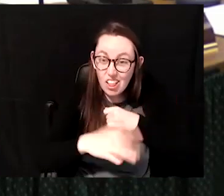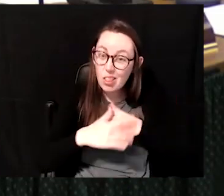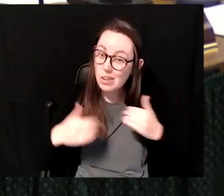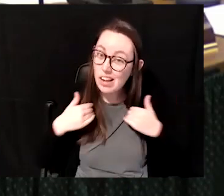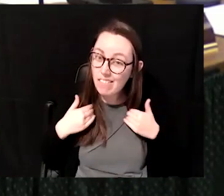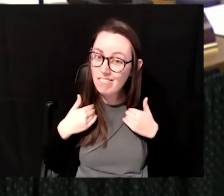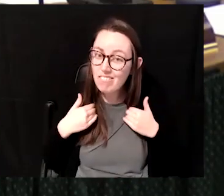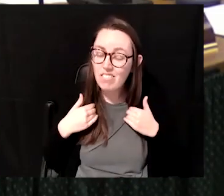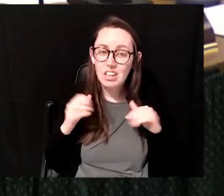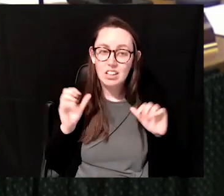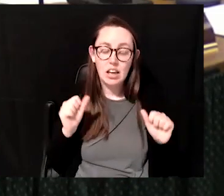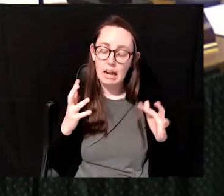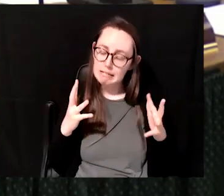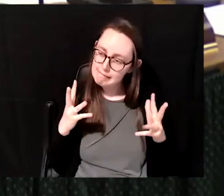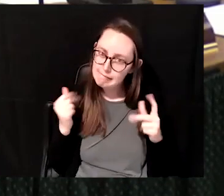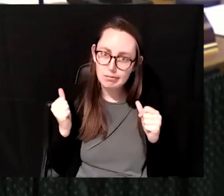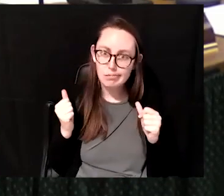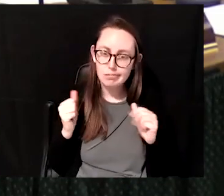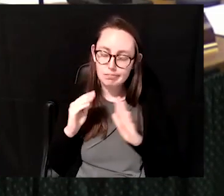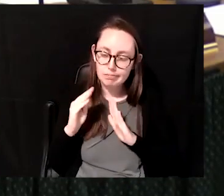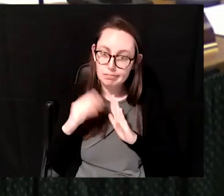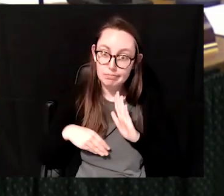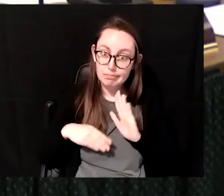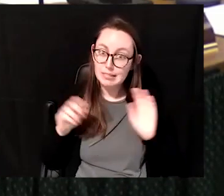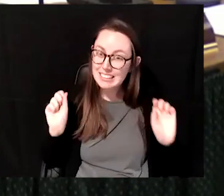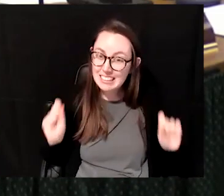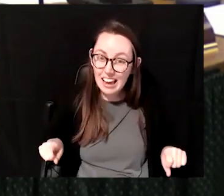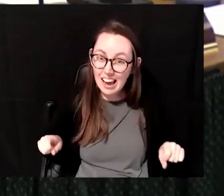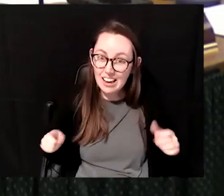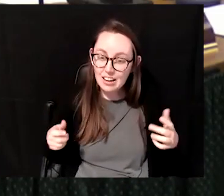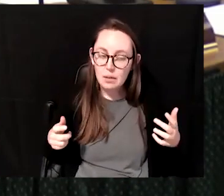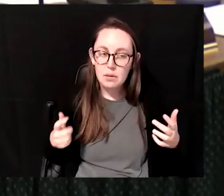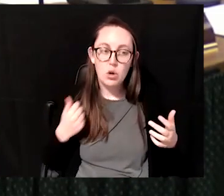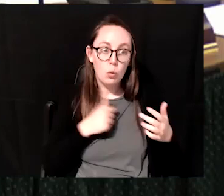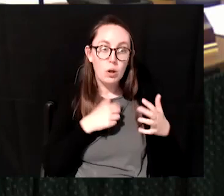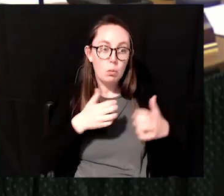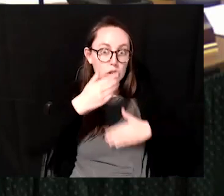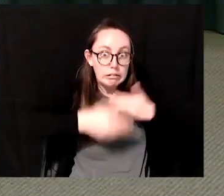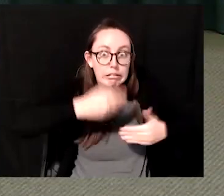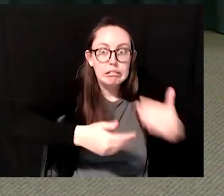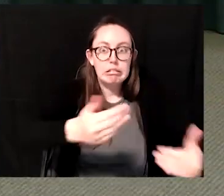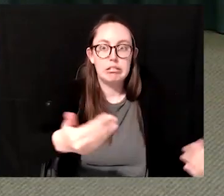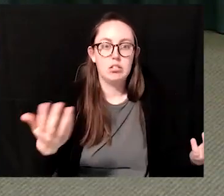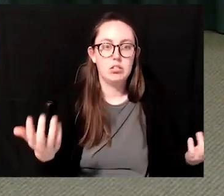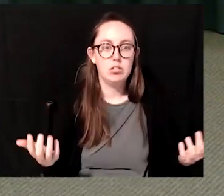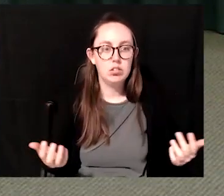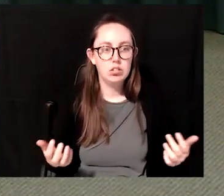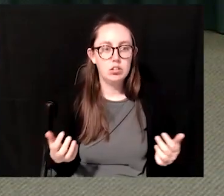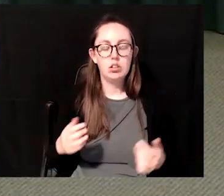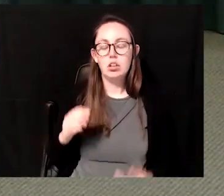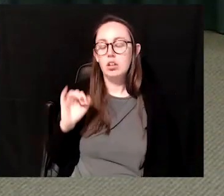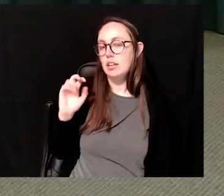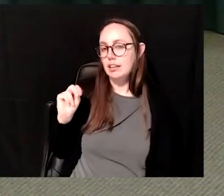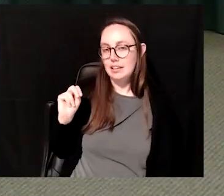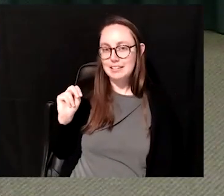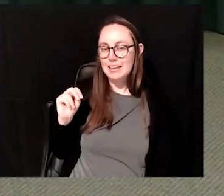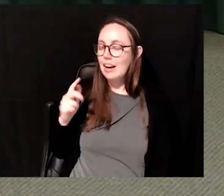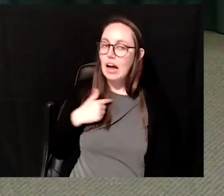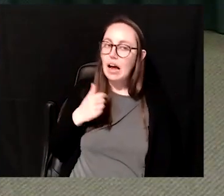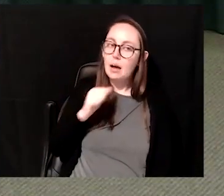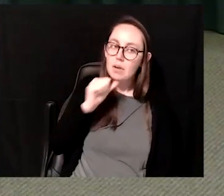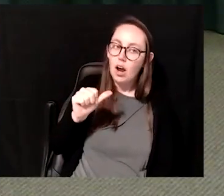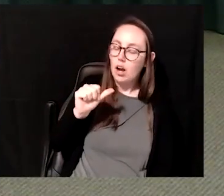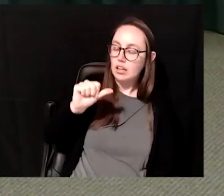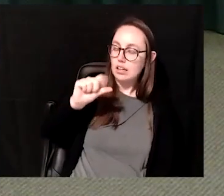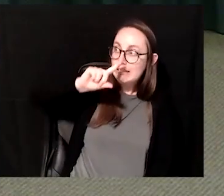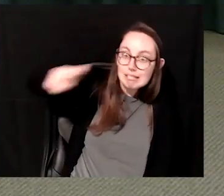manner for moving the process forward I'm not going to put John on the spot on that because I think if we ask him to